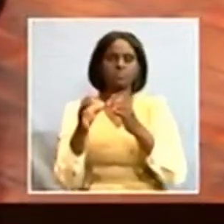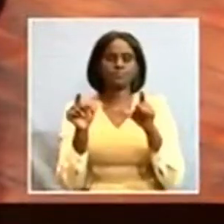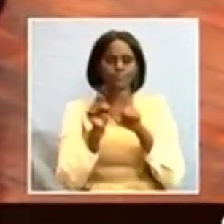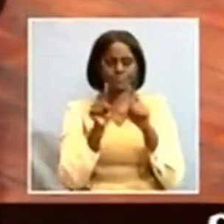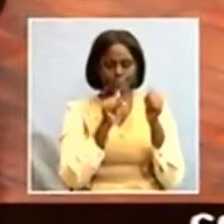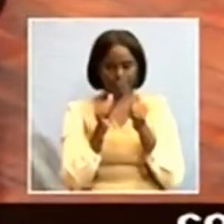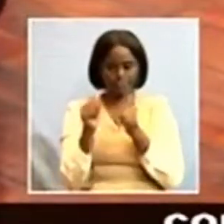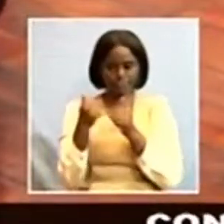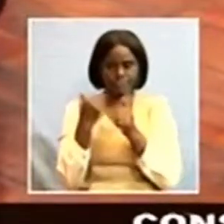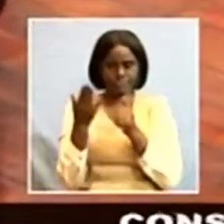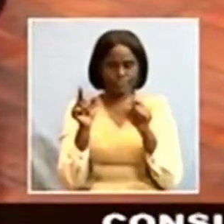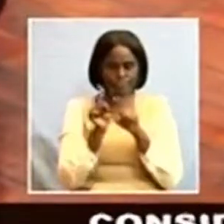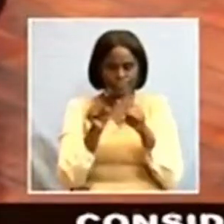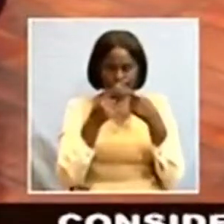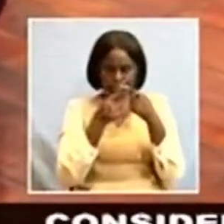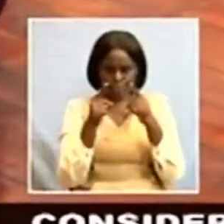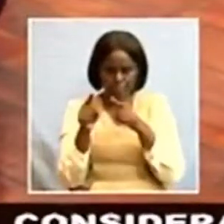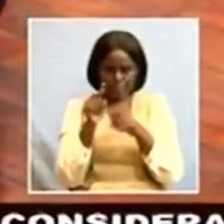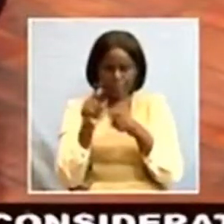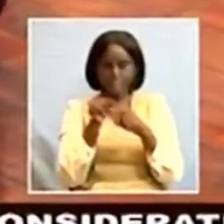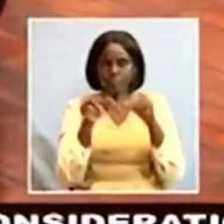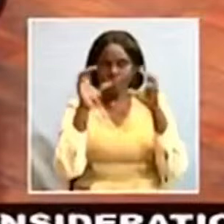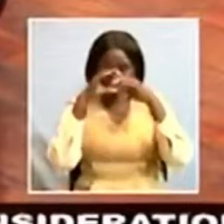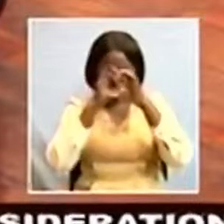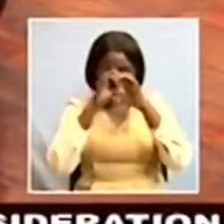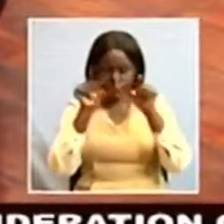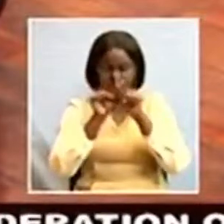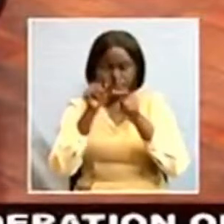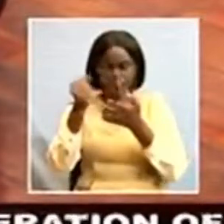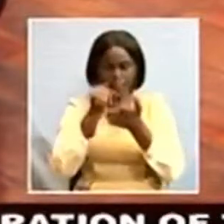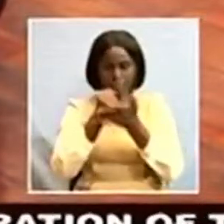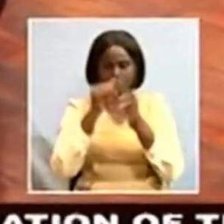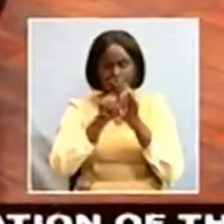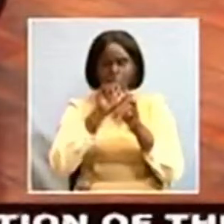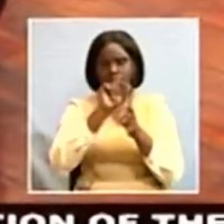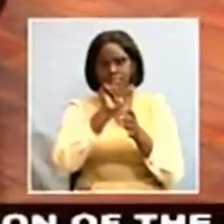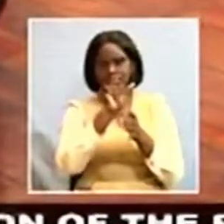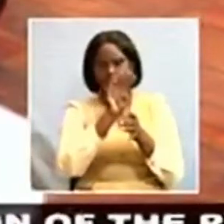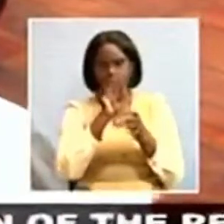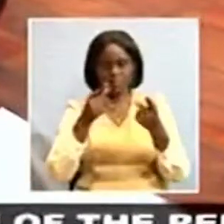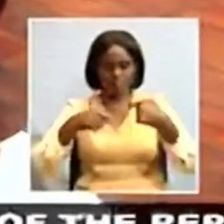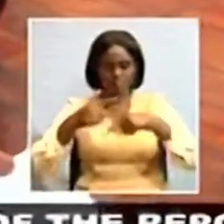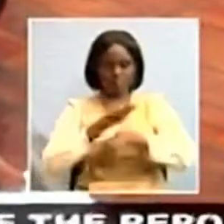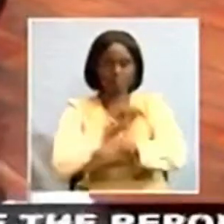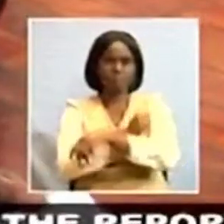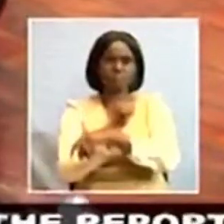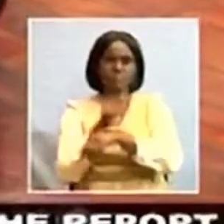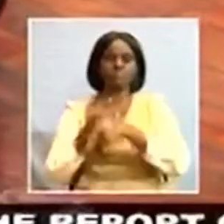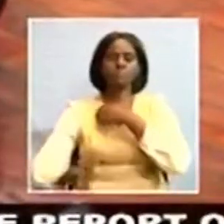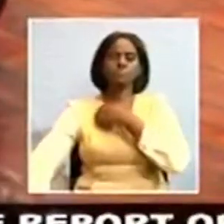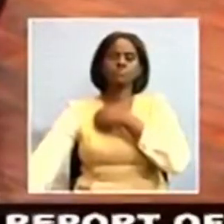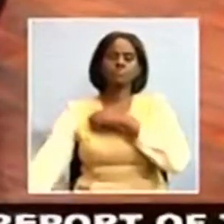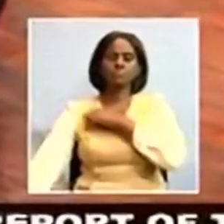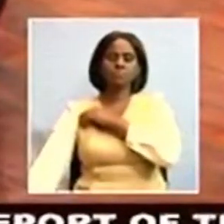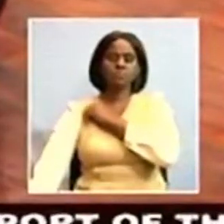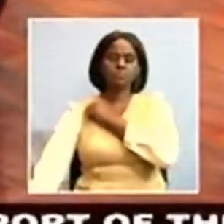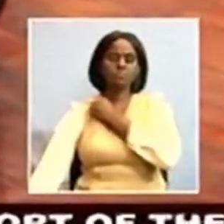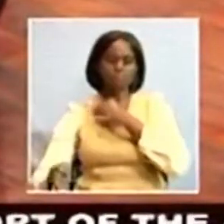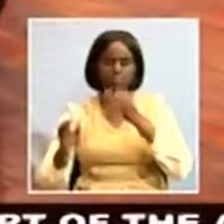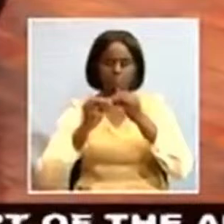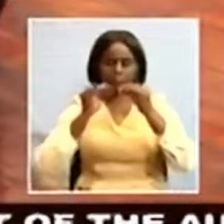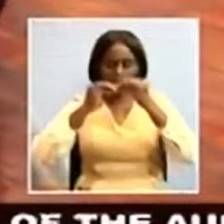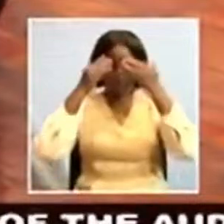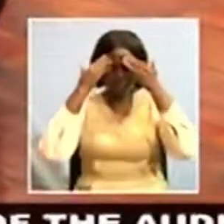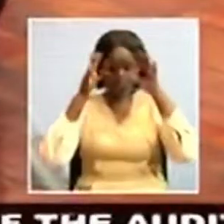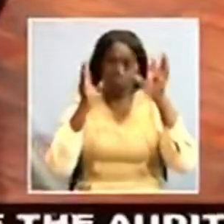Action taken. The valuation surveyor was appointed in 2024 by the local authority. Furthermore, awareness